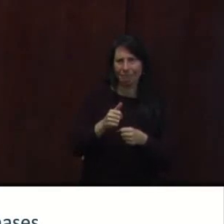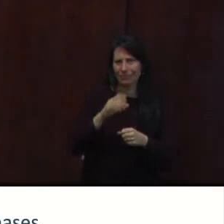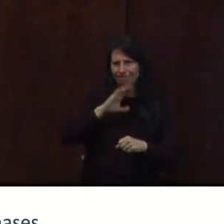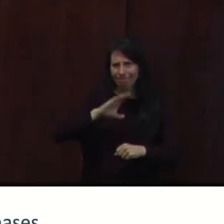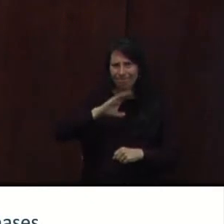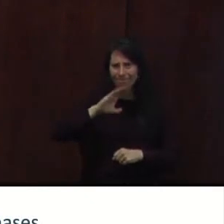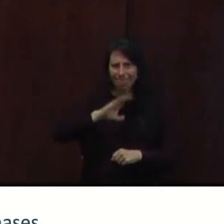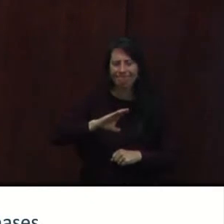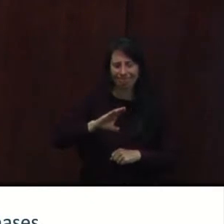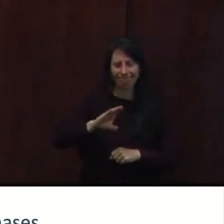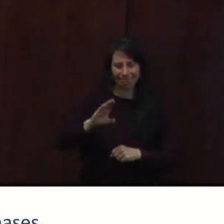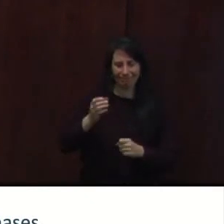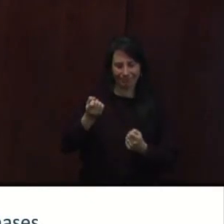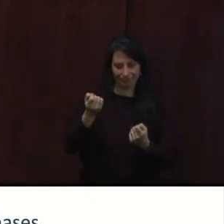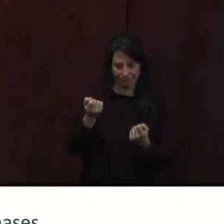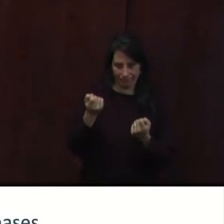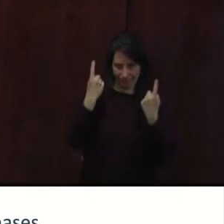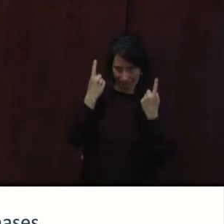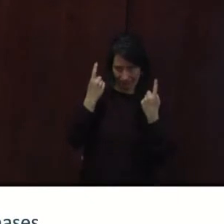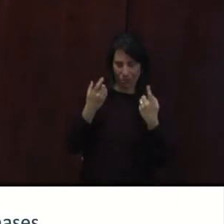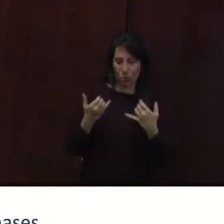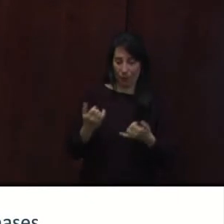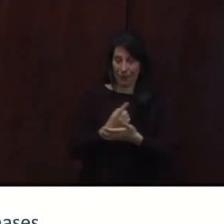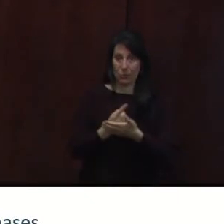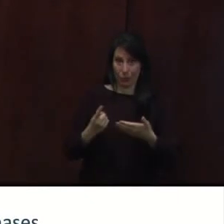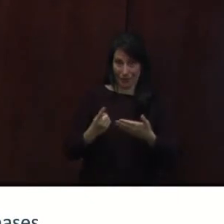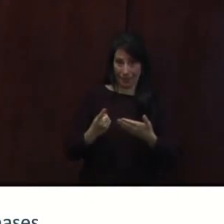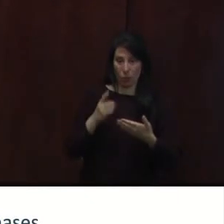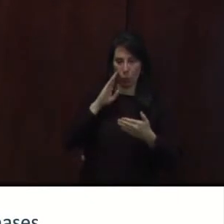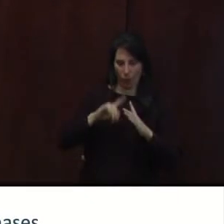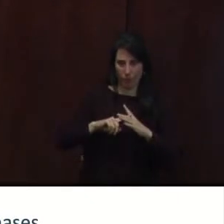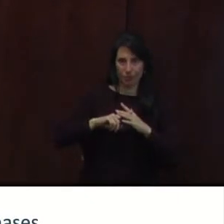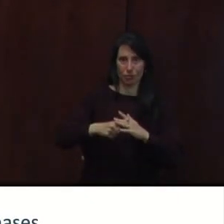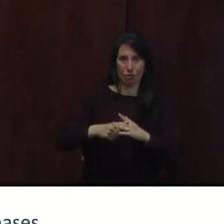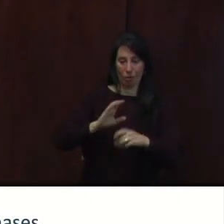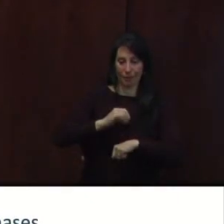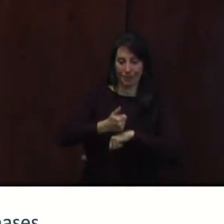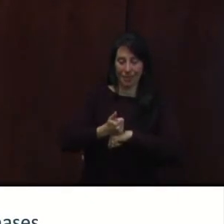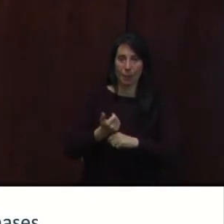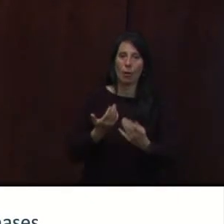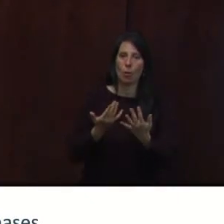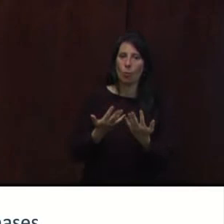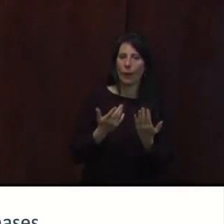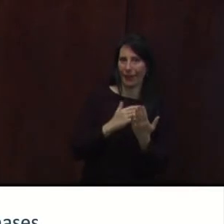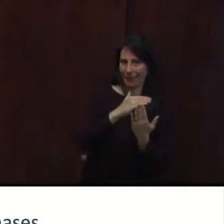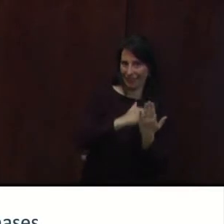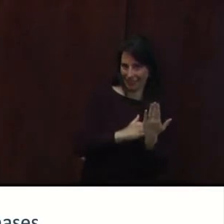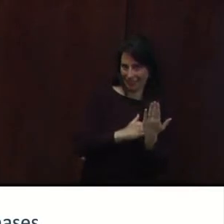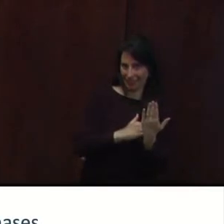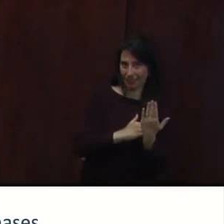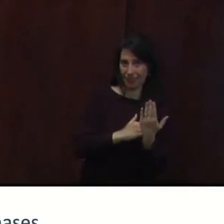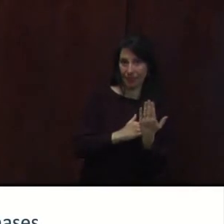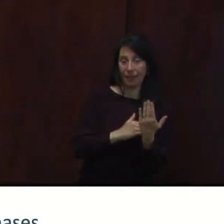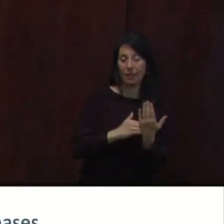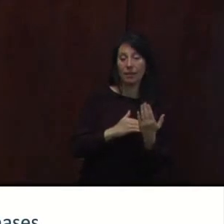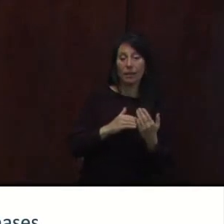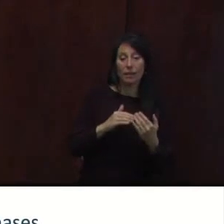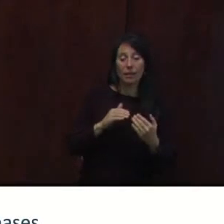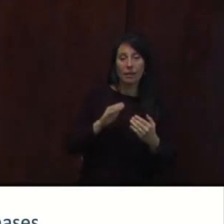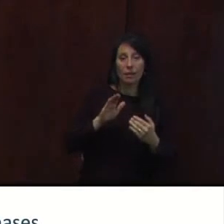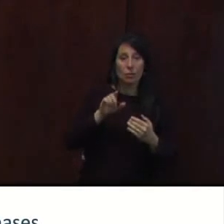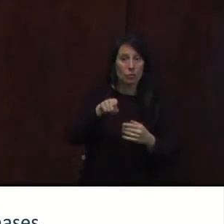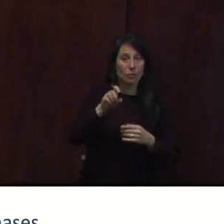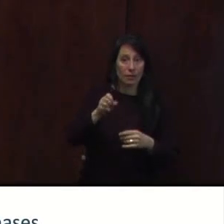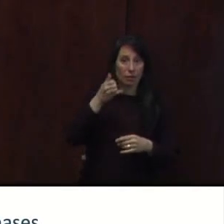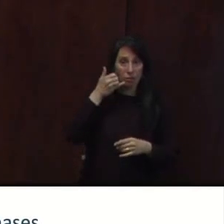launching this week, we will be launching a wait list. And an individual can call to be put on the wait list based